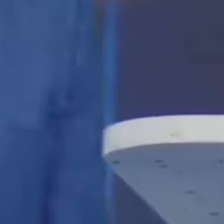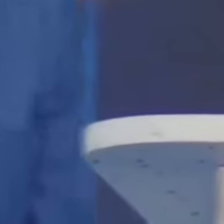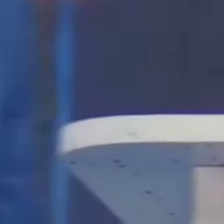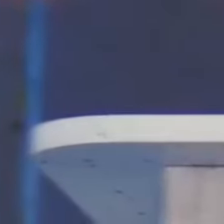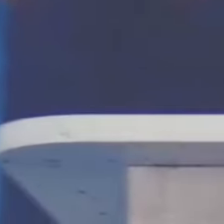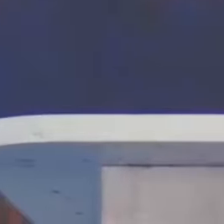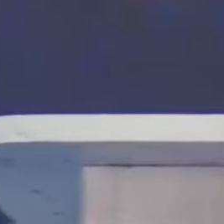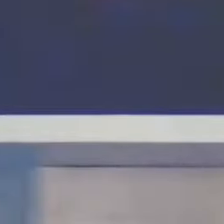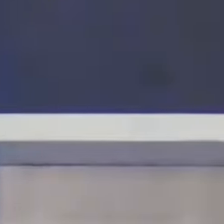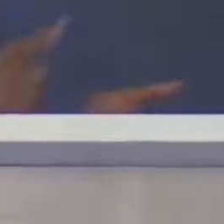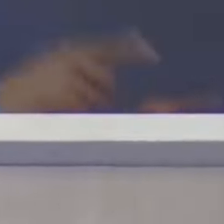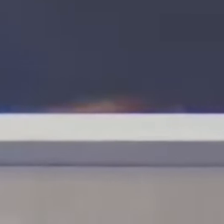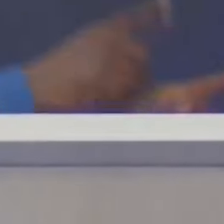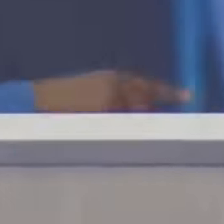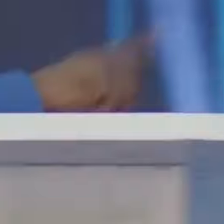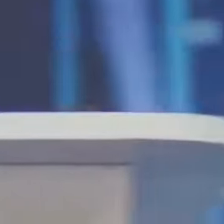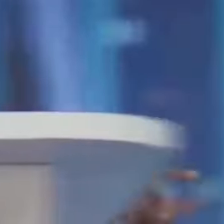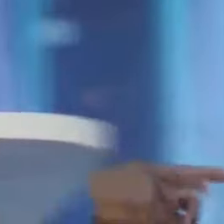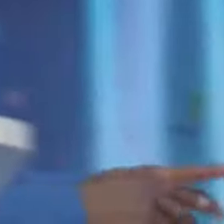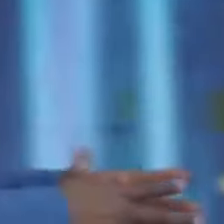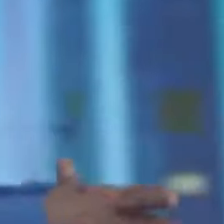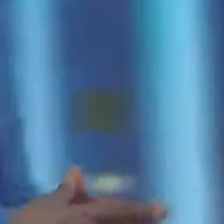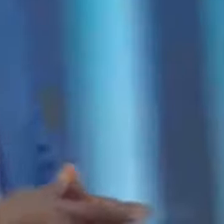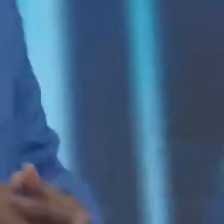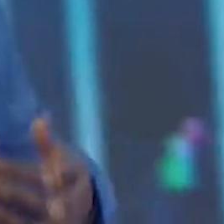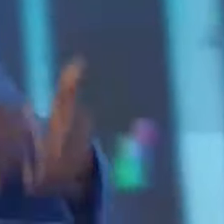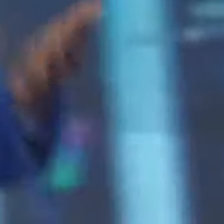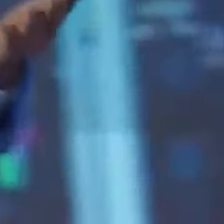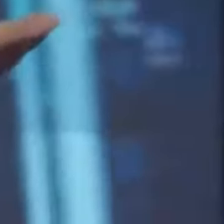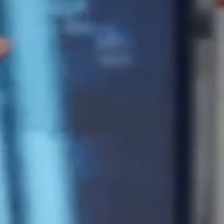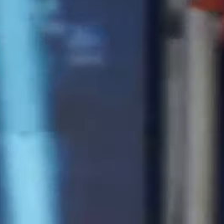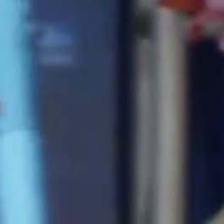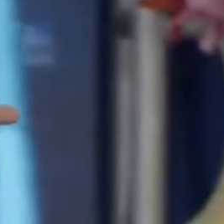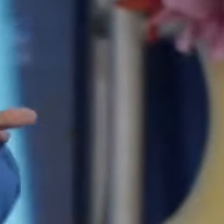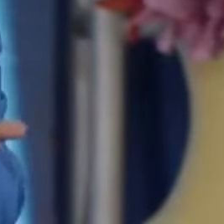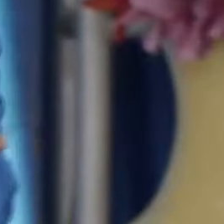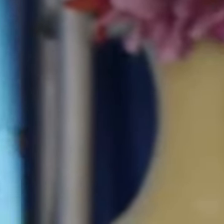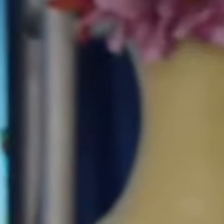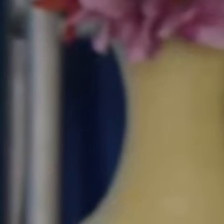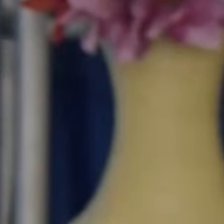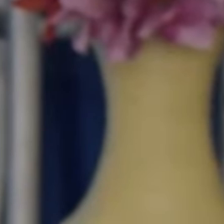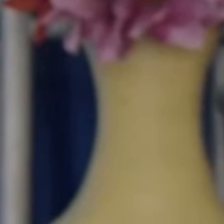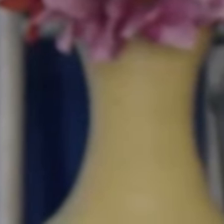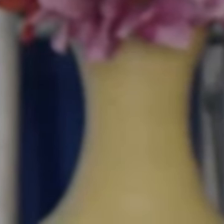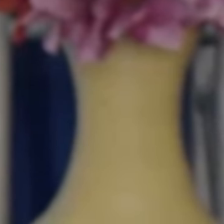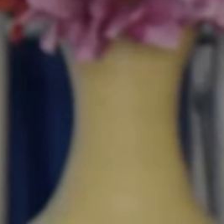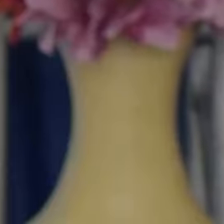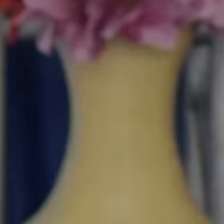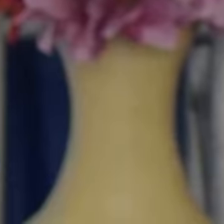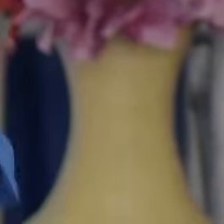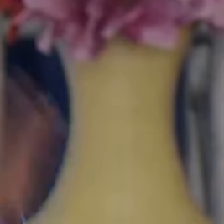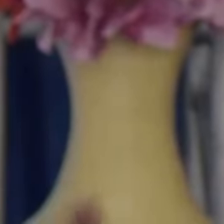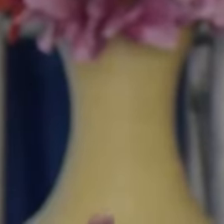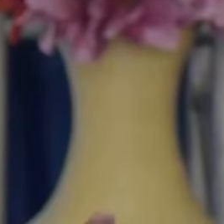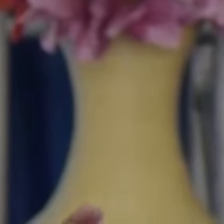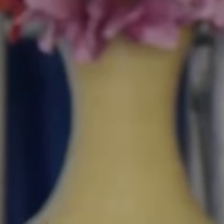mind telling you that you fail, you fail, you fail, will say in this case as well, you will fail,